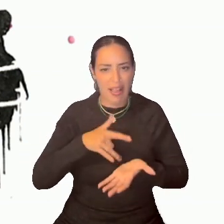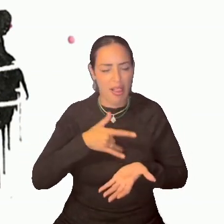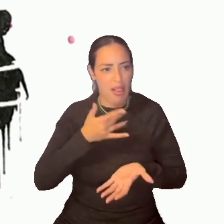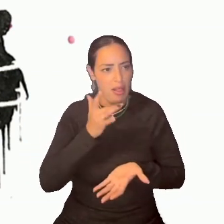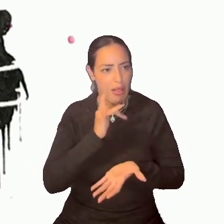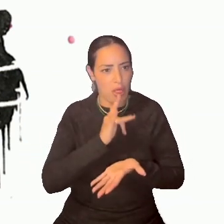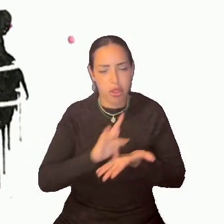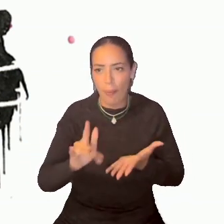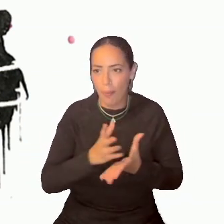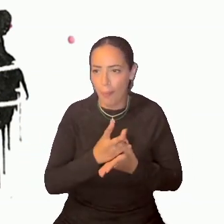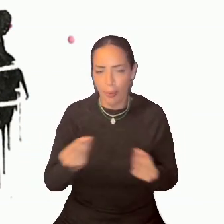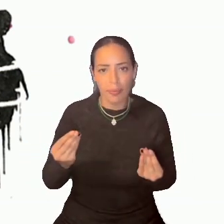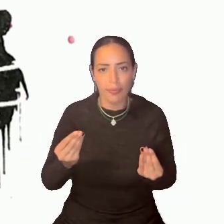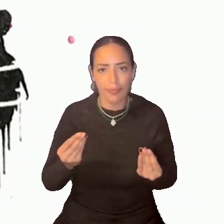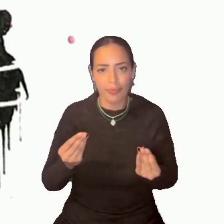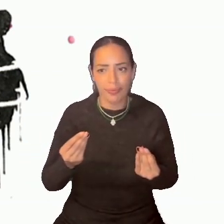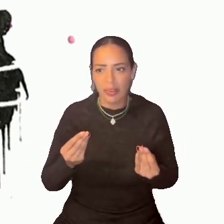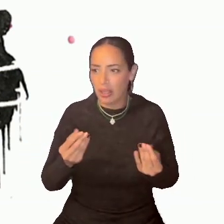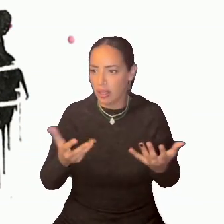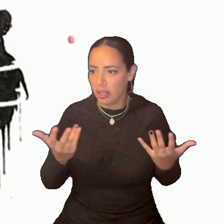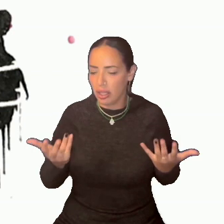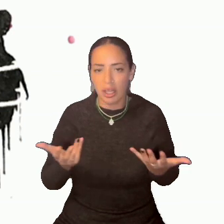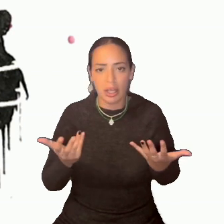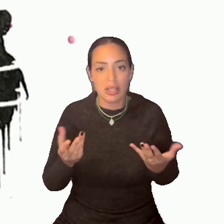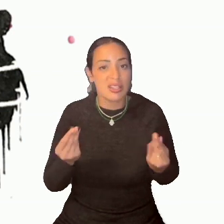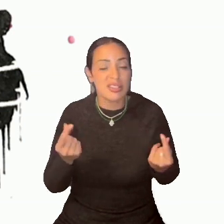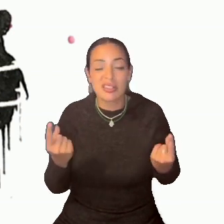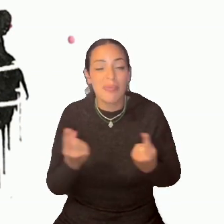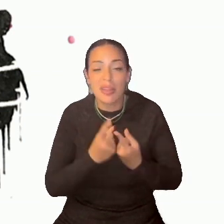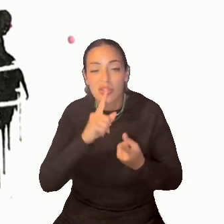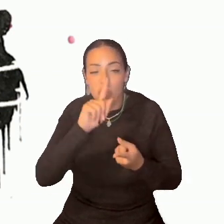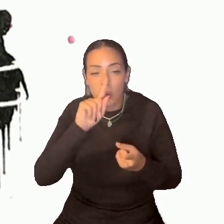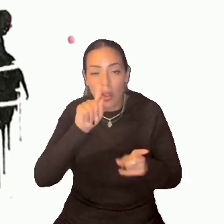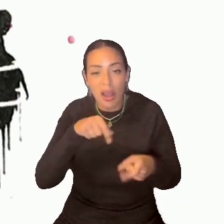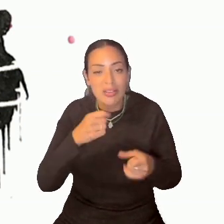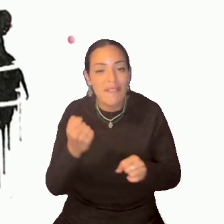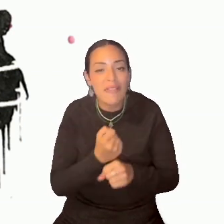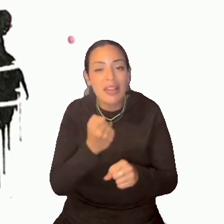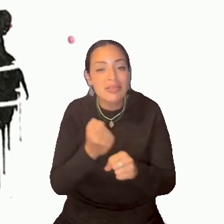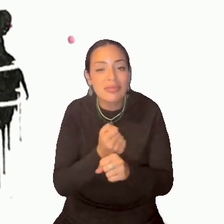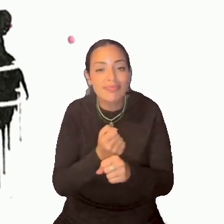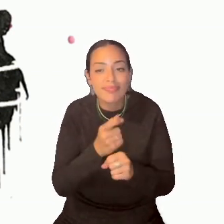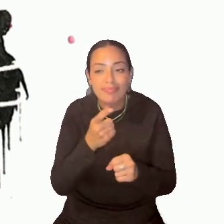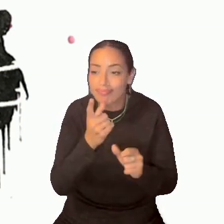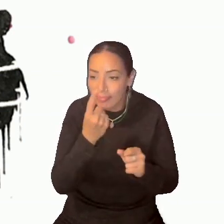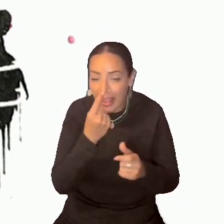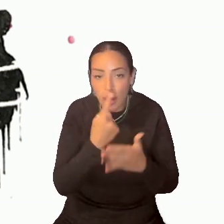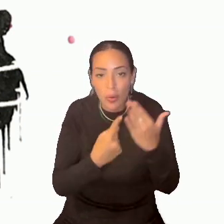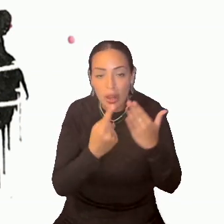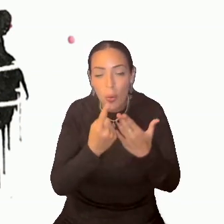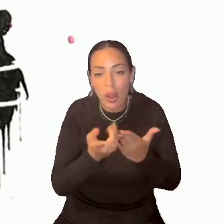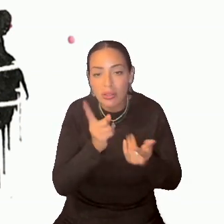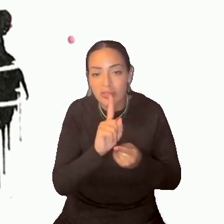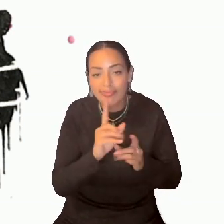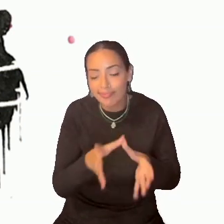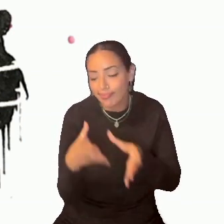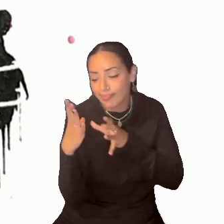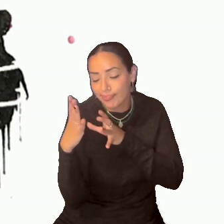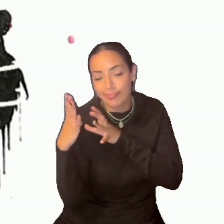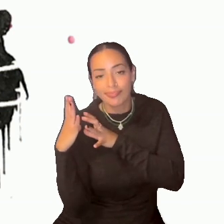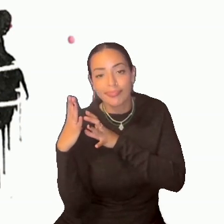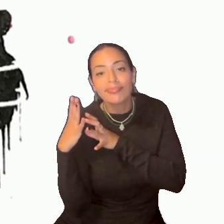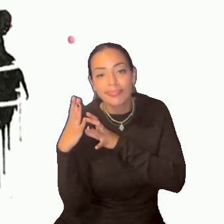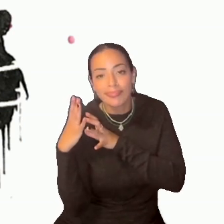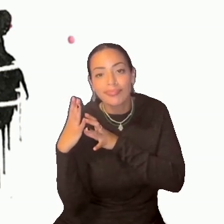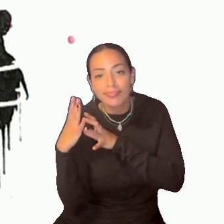things cannot be fixed, they can only be carried. One of the most powerful things that we can do when we bear witness to distress and anguish